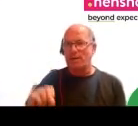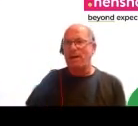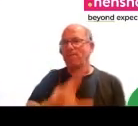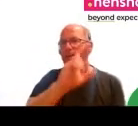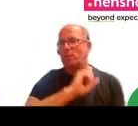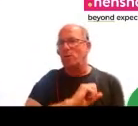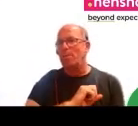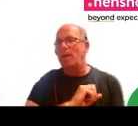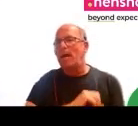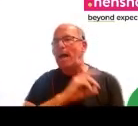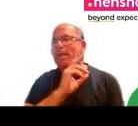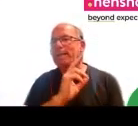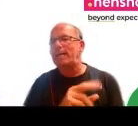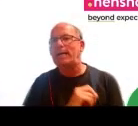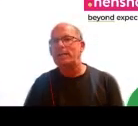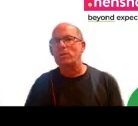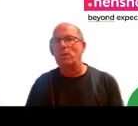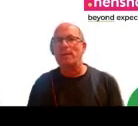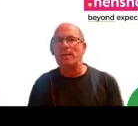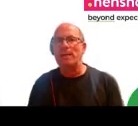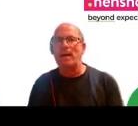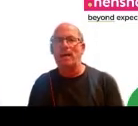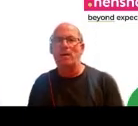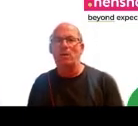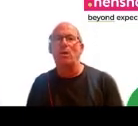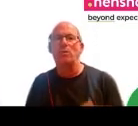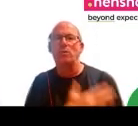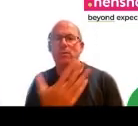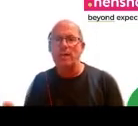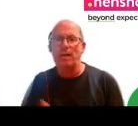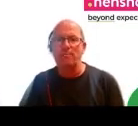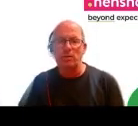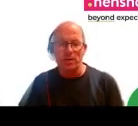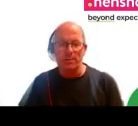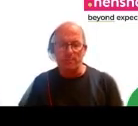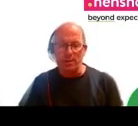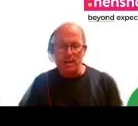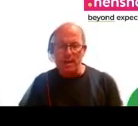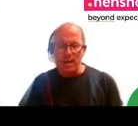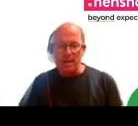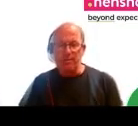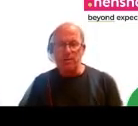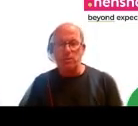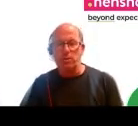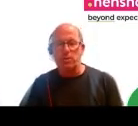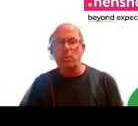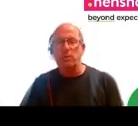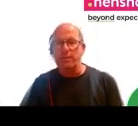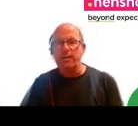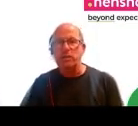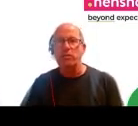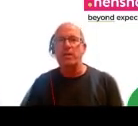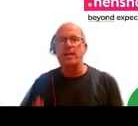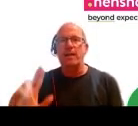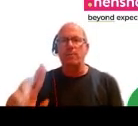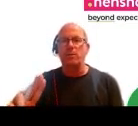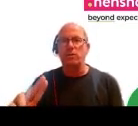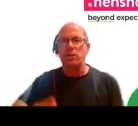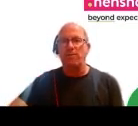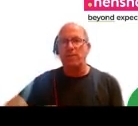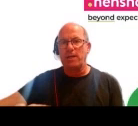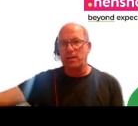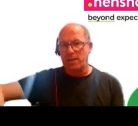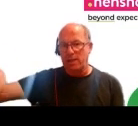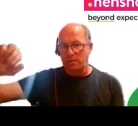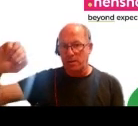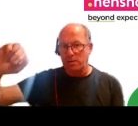on the screen and flicked up, and that has got me onto the app screen. If I wanted to go onto the next screen, I'm